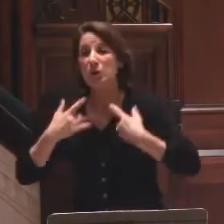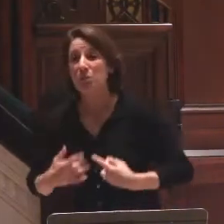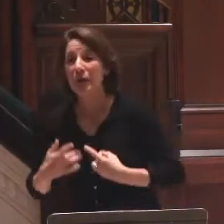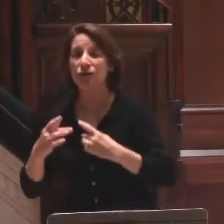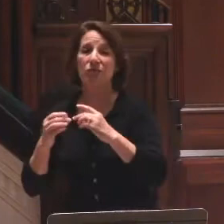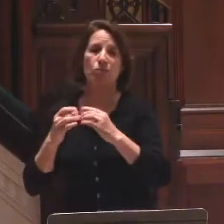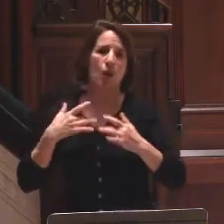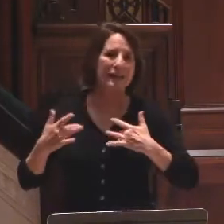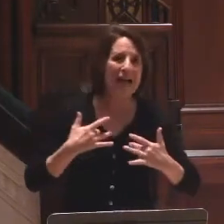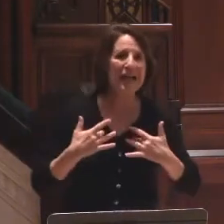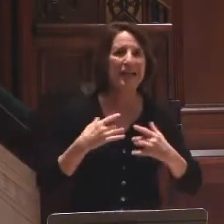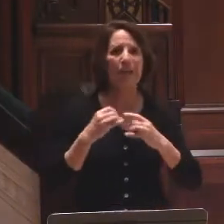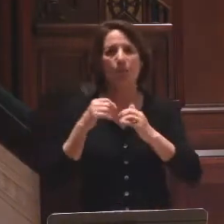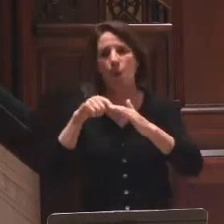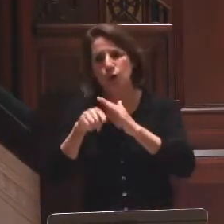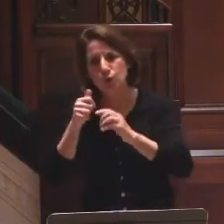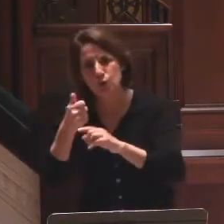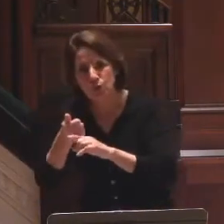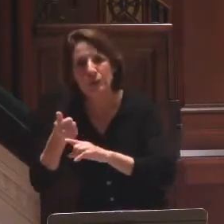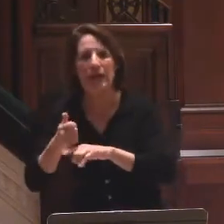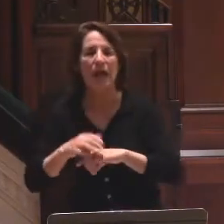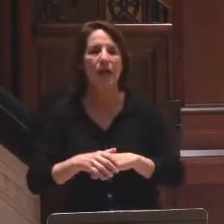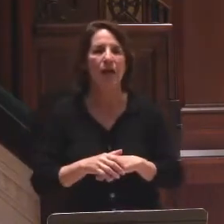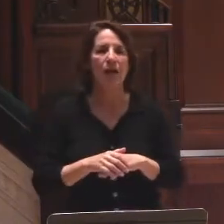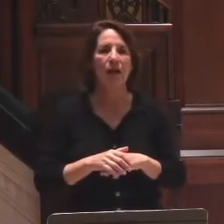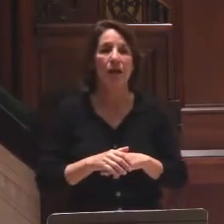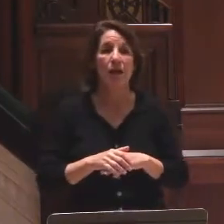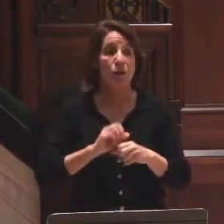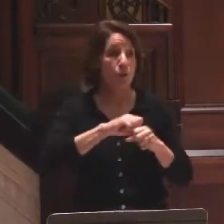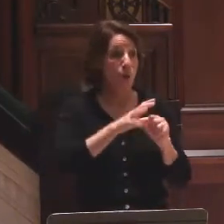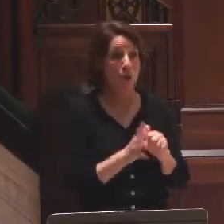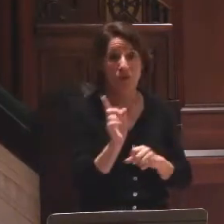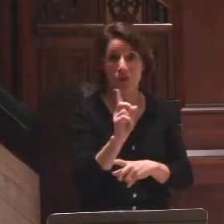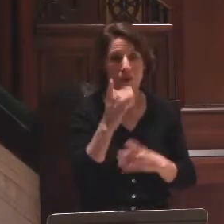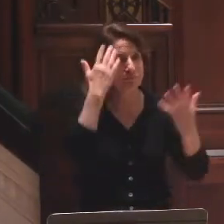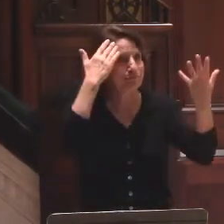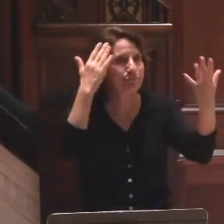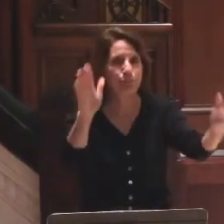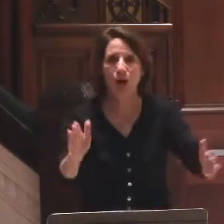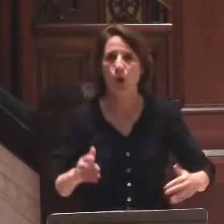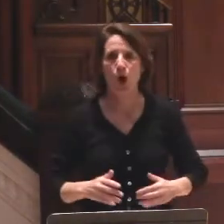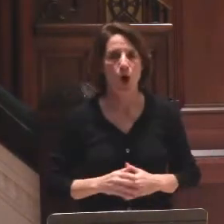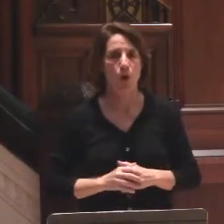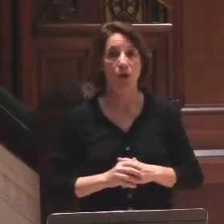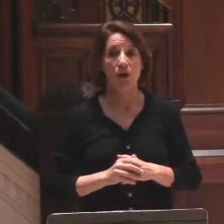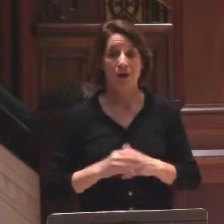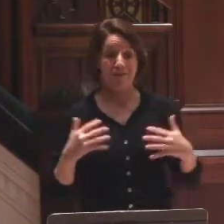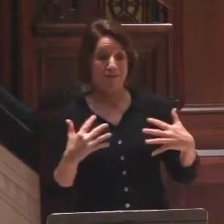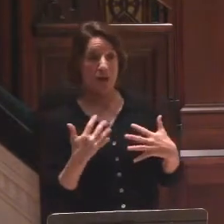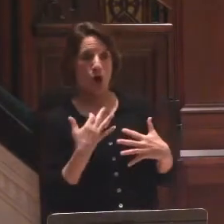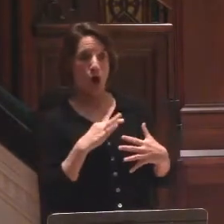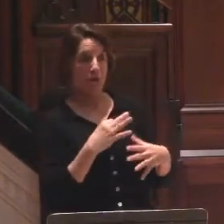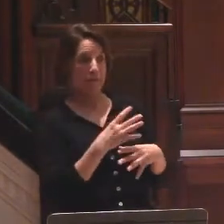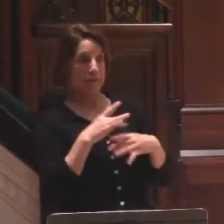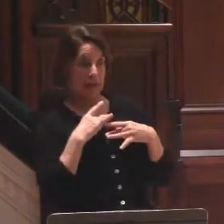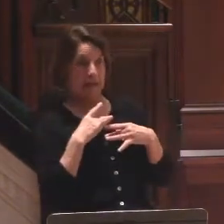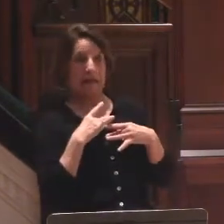and suicide. We're uncertain where COVID is going. The fear of getting it stresses us